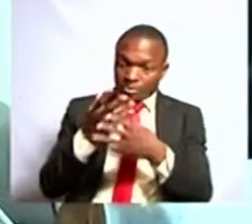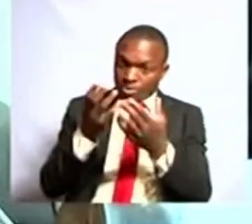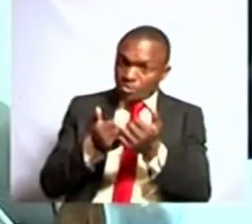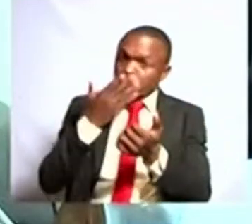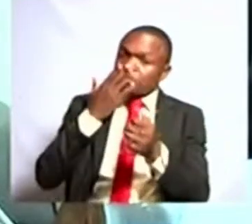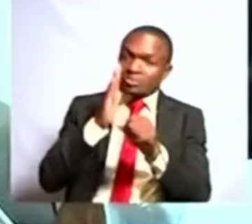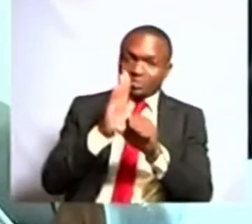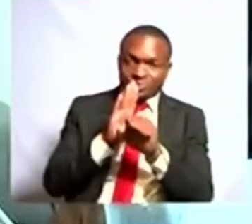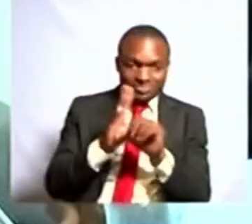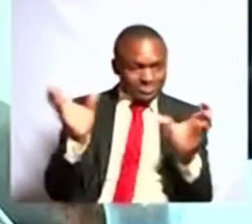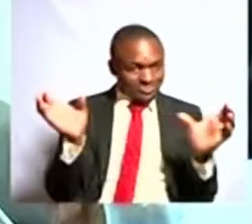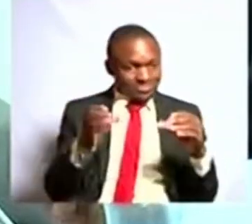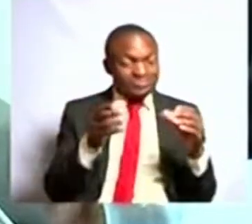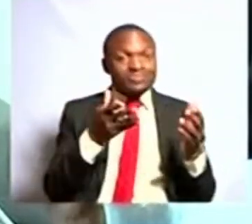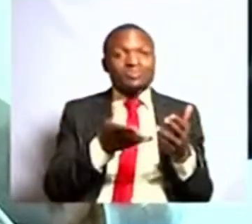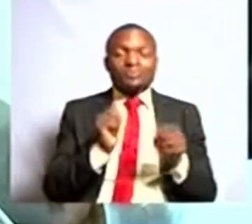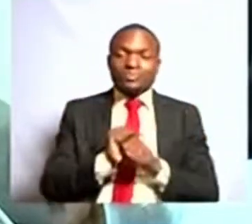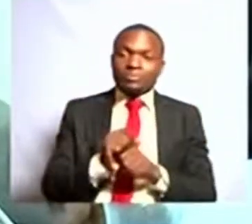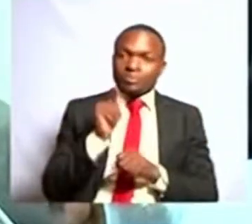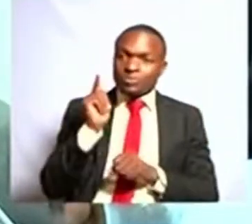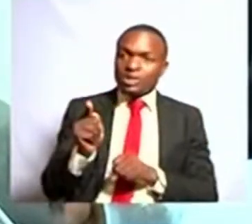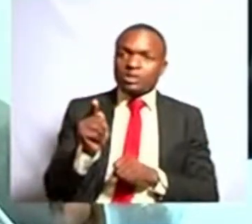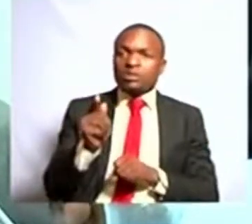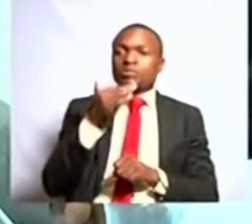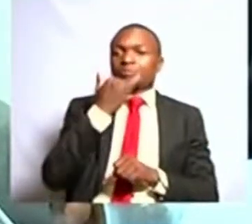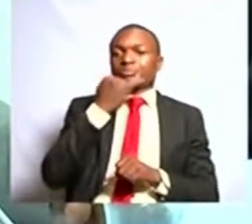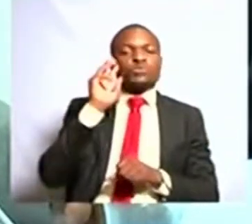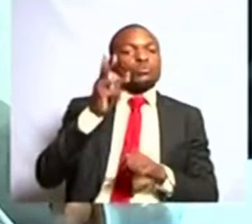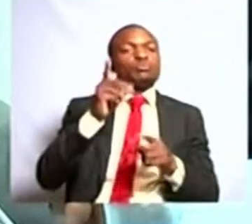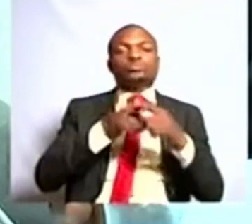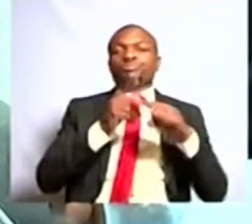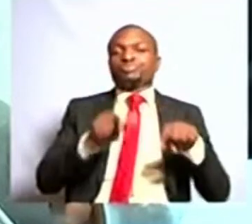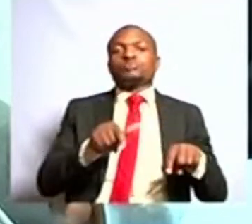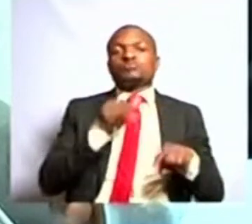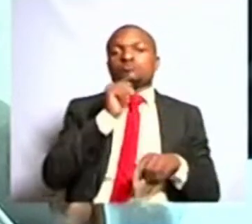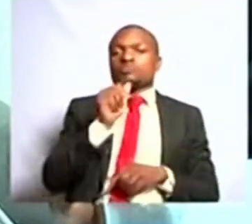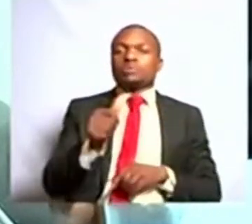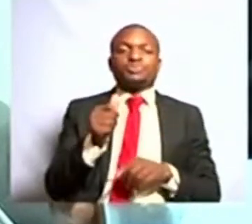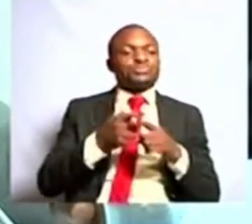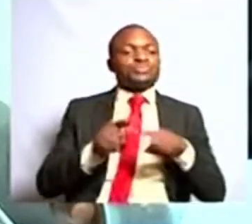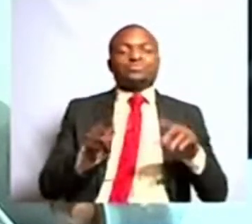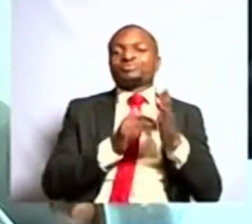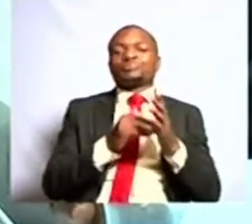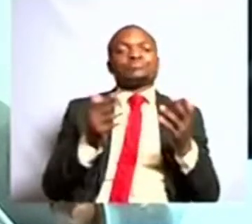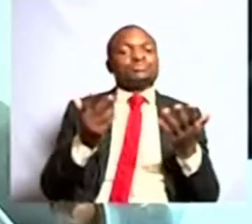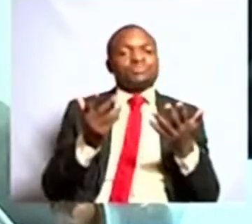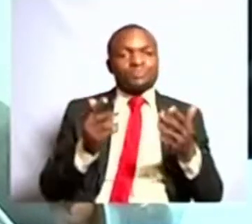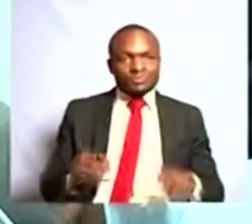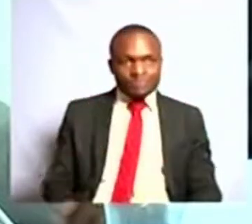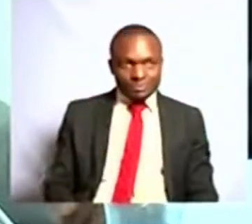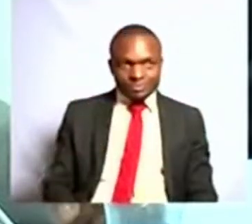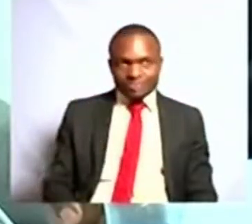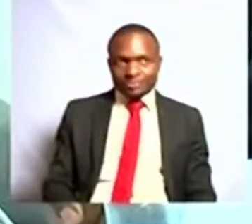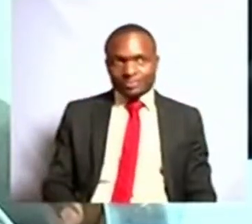this committee that such an occurrence will not happen under our watch.